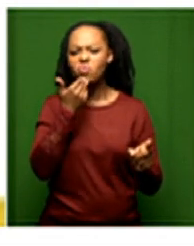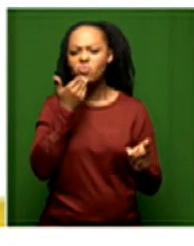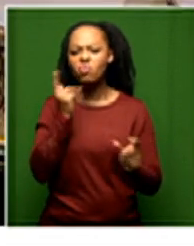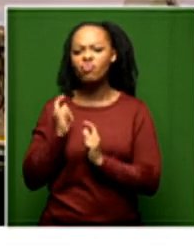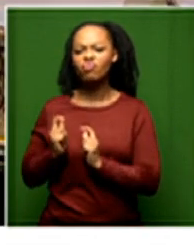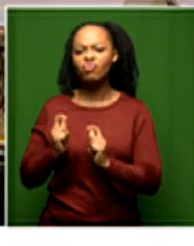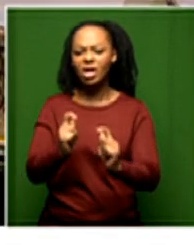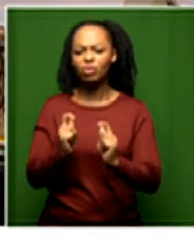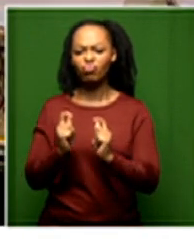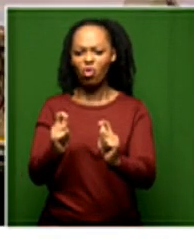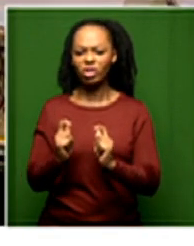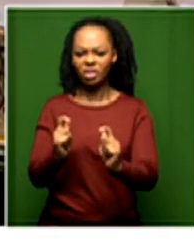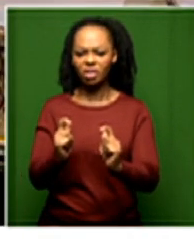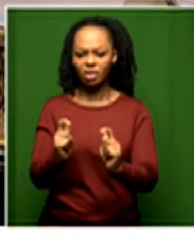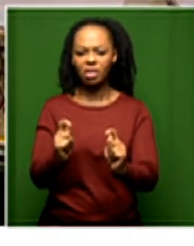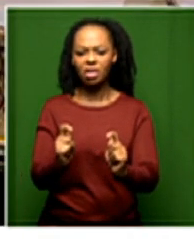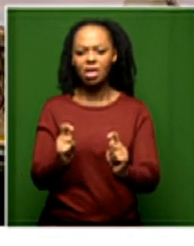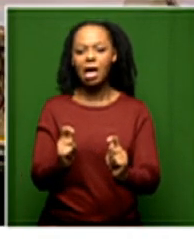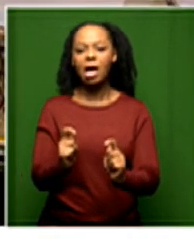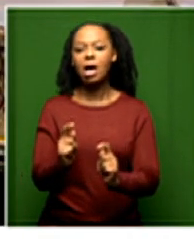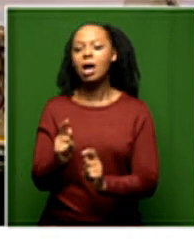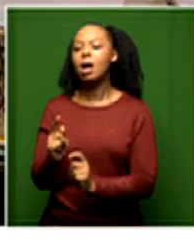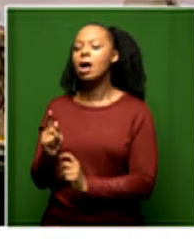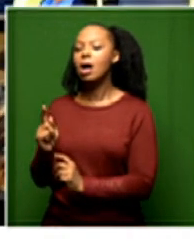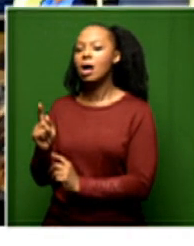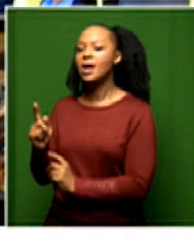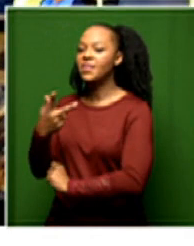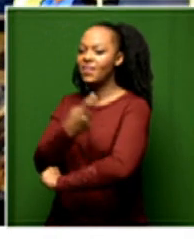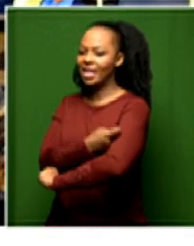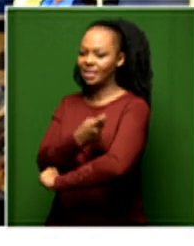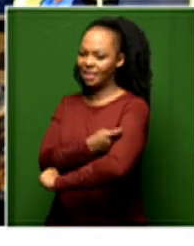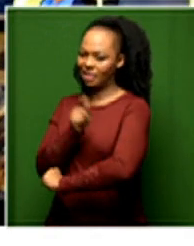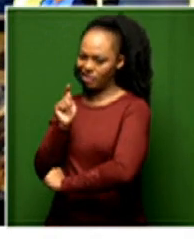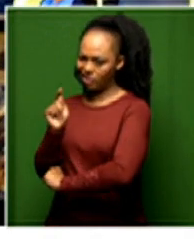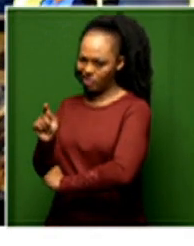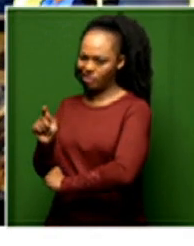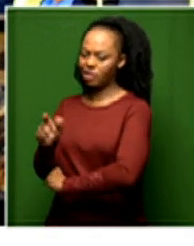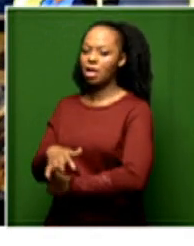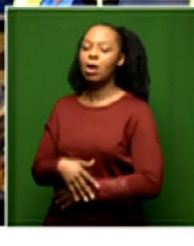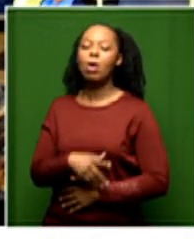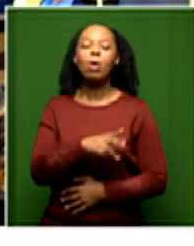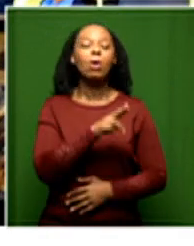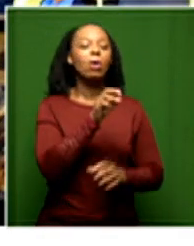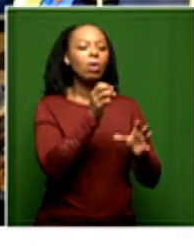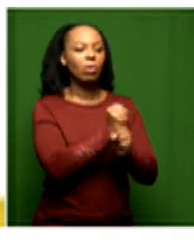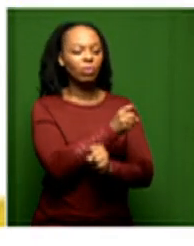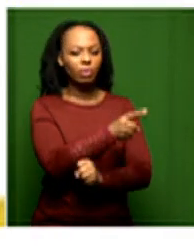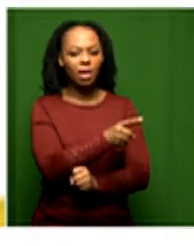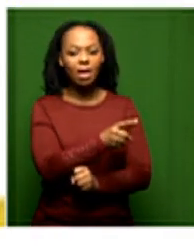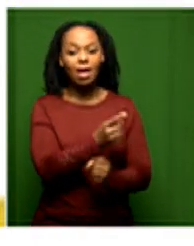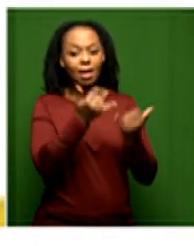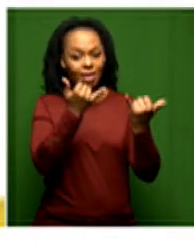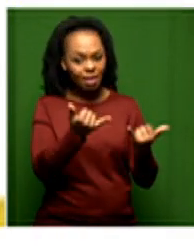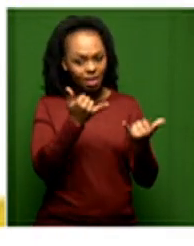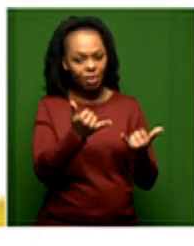transporting? The vaccine itself. Oh, yes. Well, there was a plan in place already when it comes